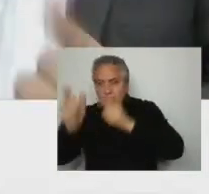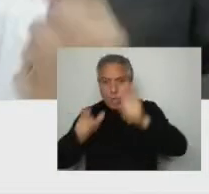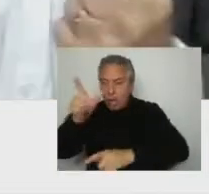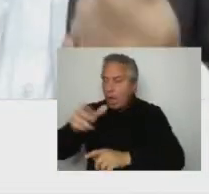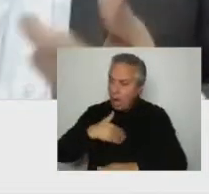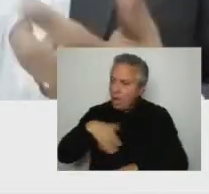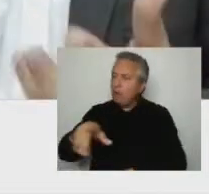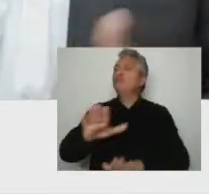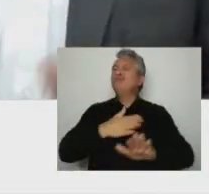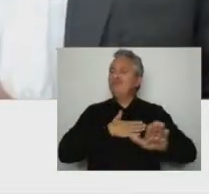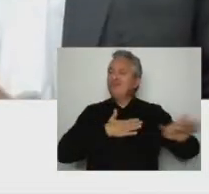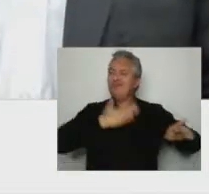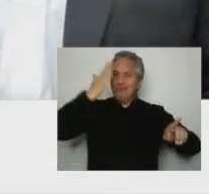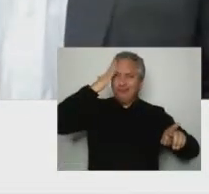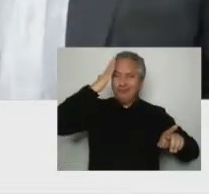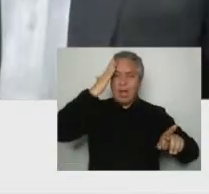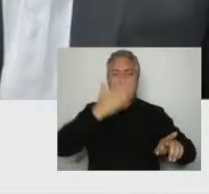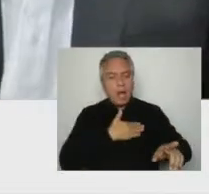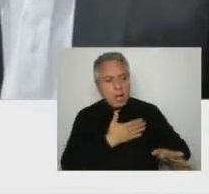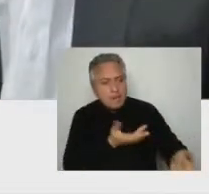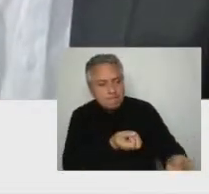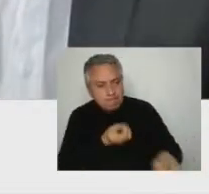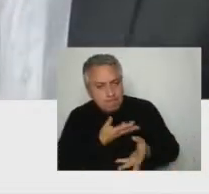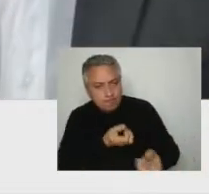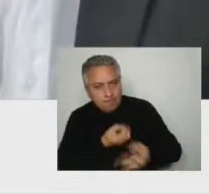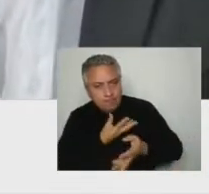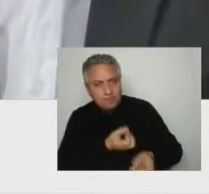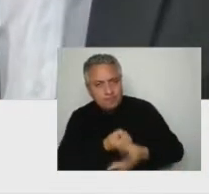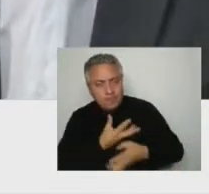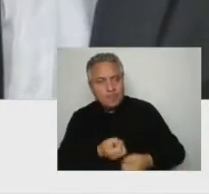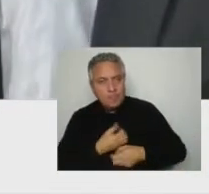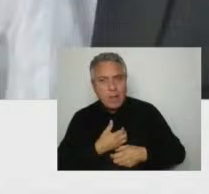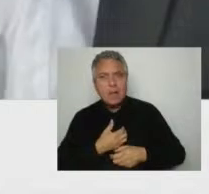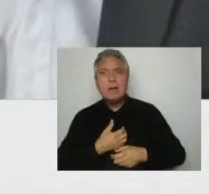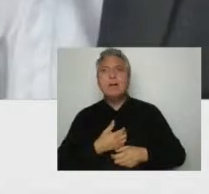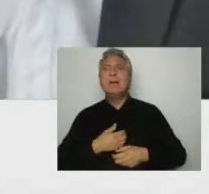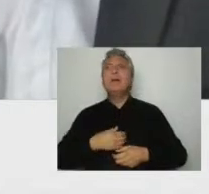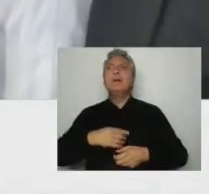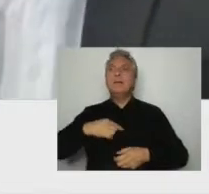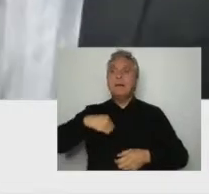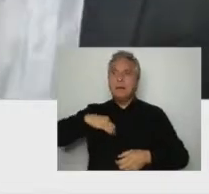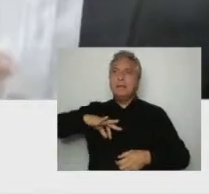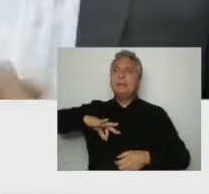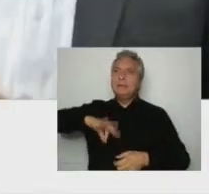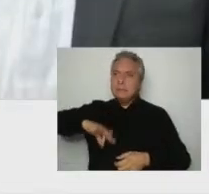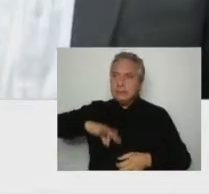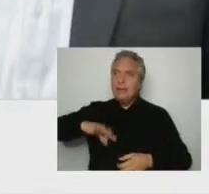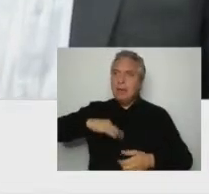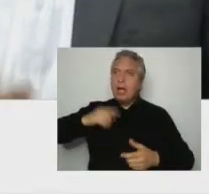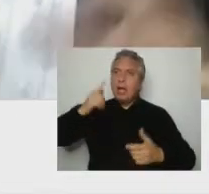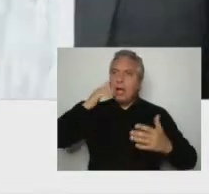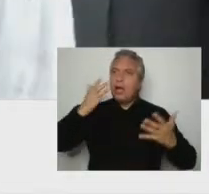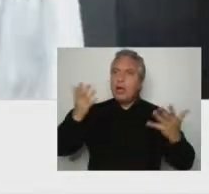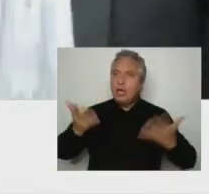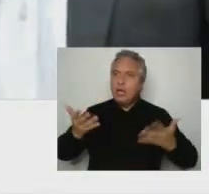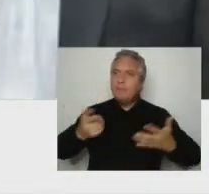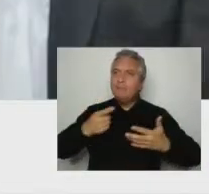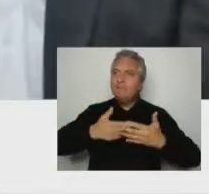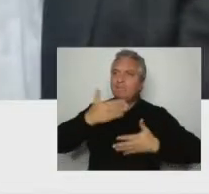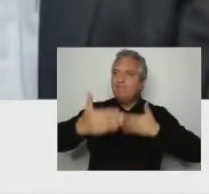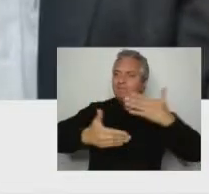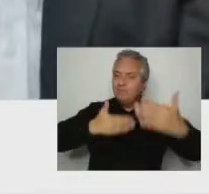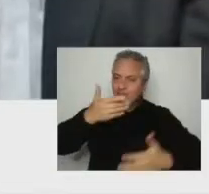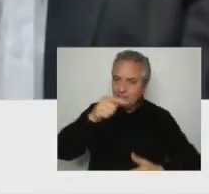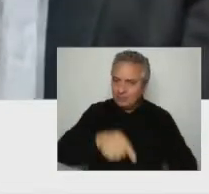And a total of 13.4 million individuals. Again, we are trying to apprise them of the various aspects of the pension